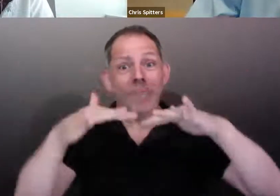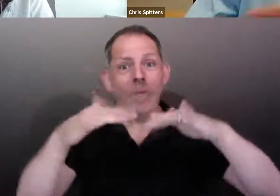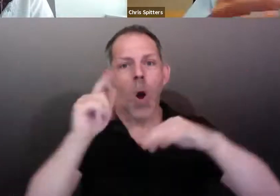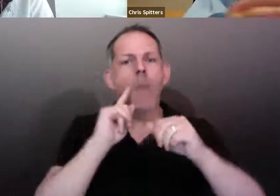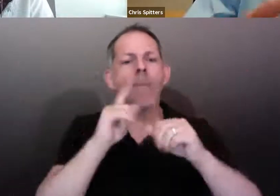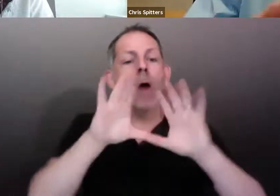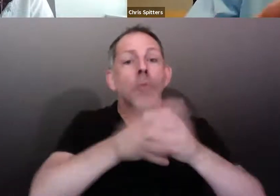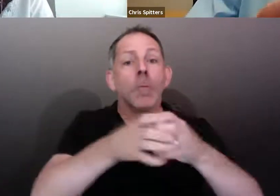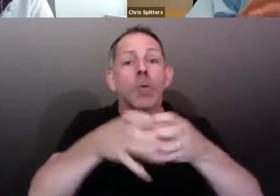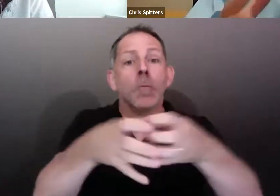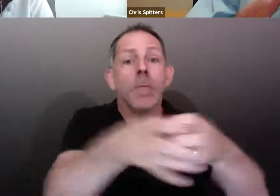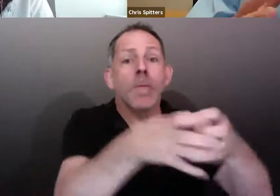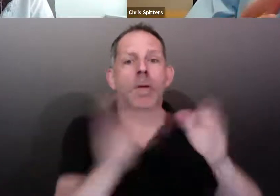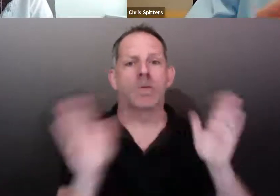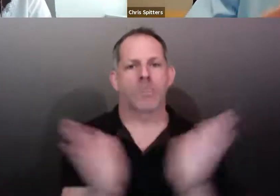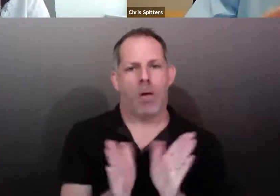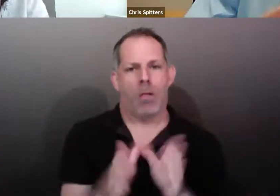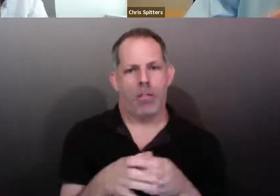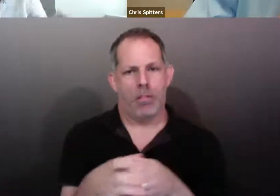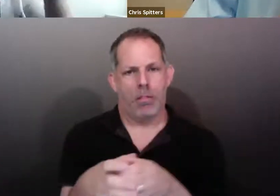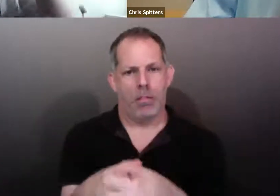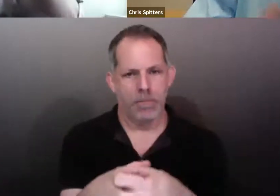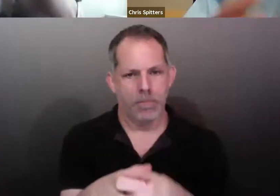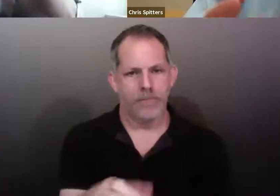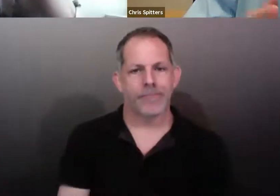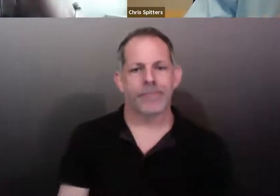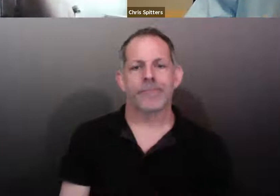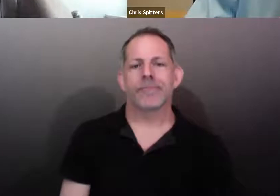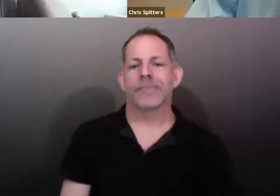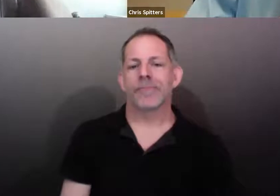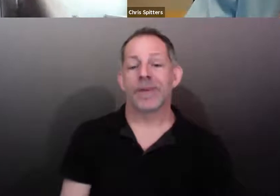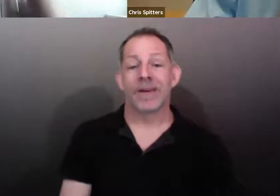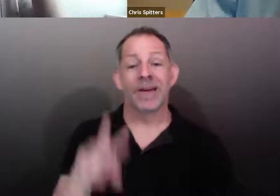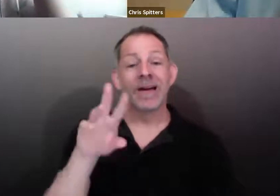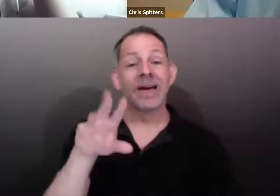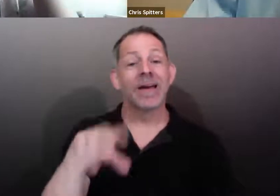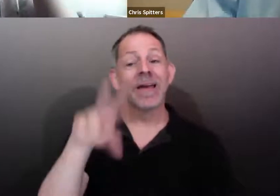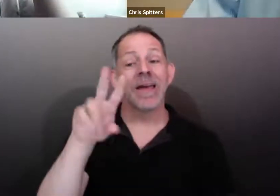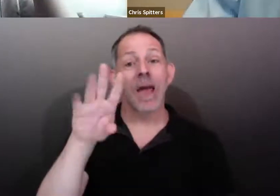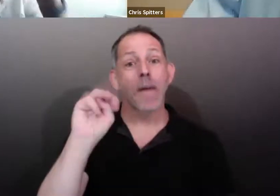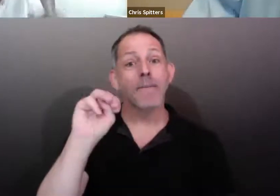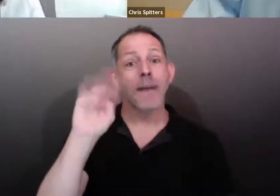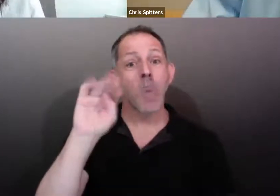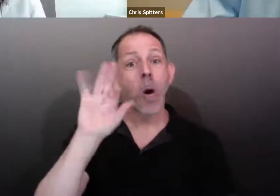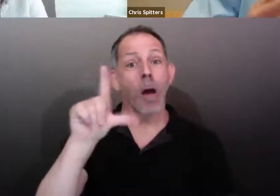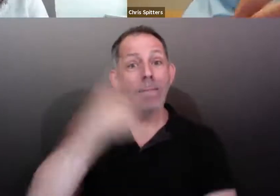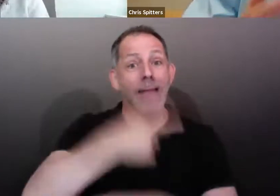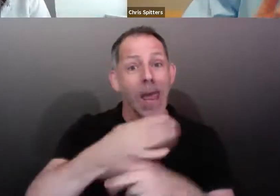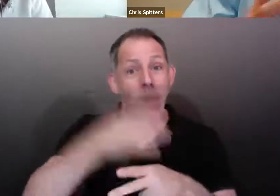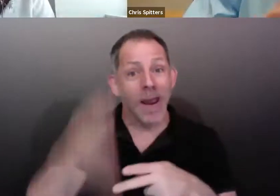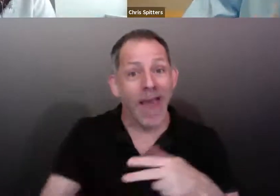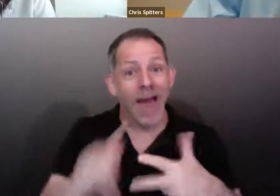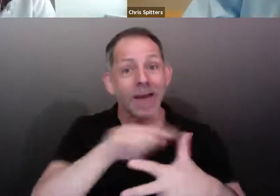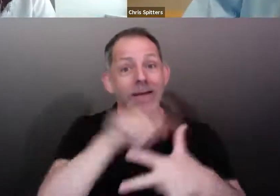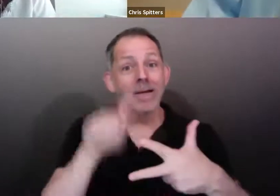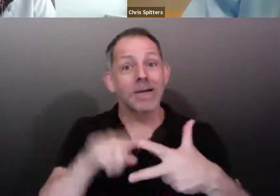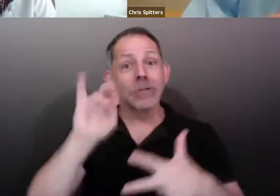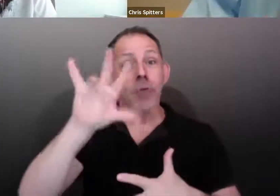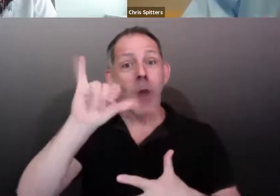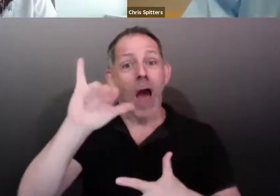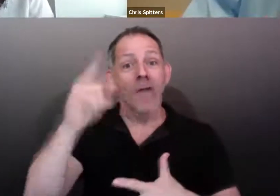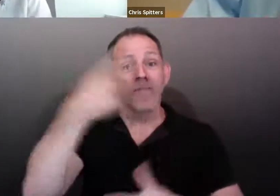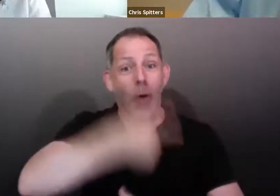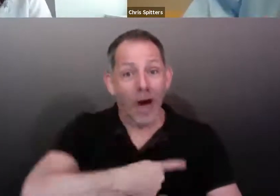of July, we did tend to see a surge in reported cases 1 to 2 weeks after the holiday as a signal